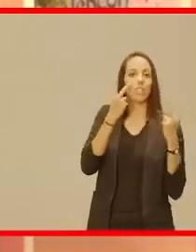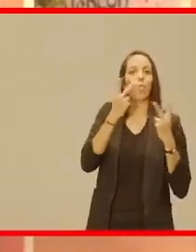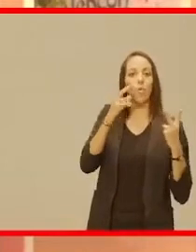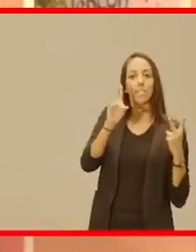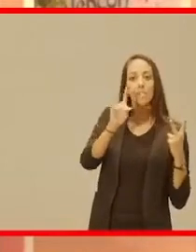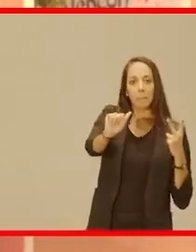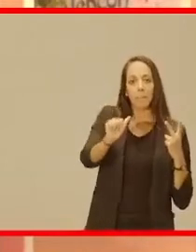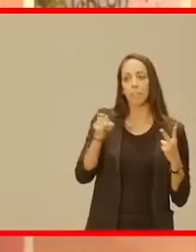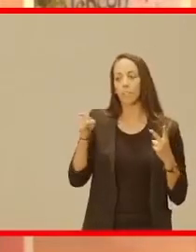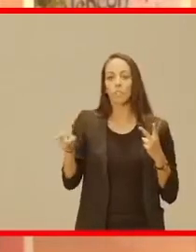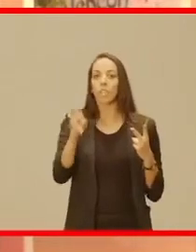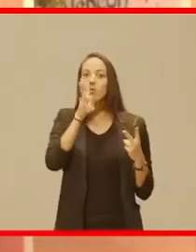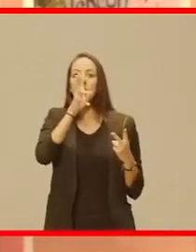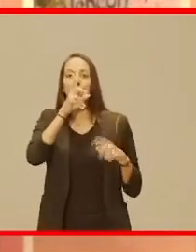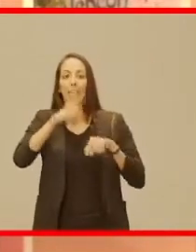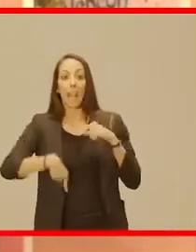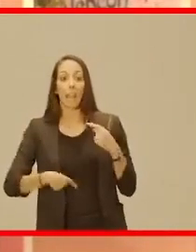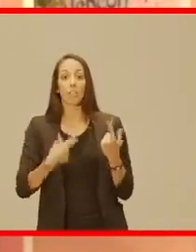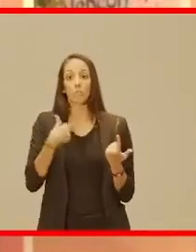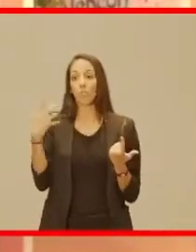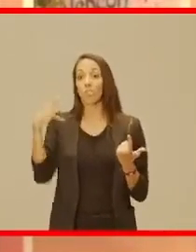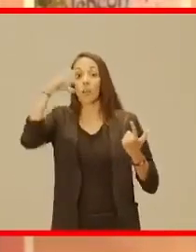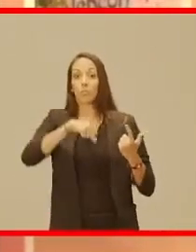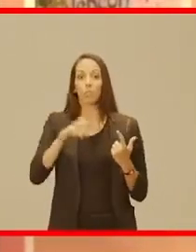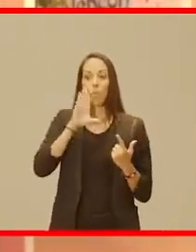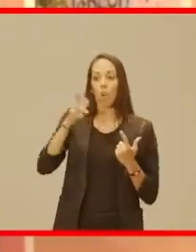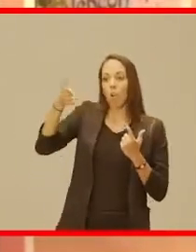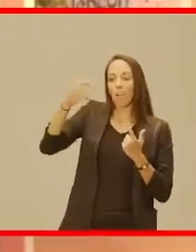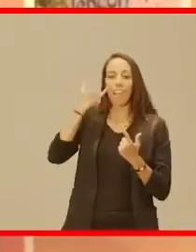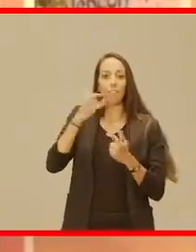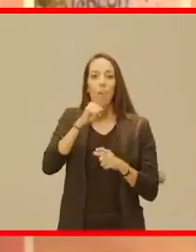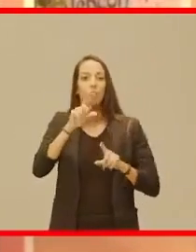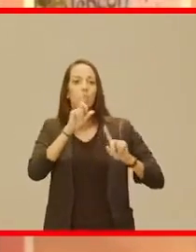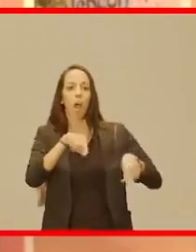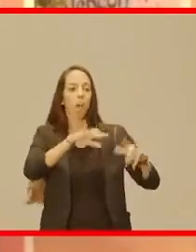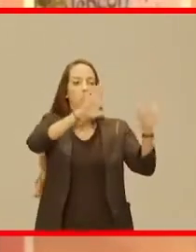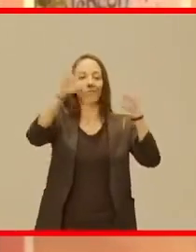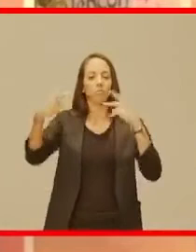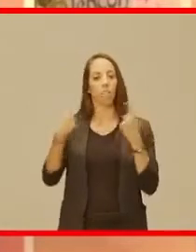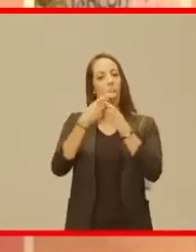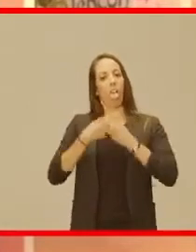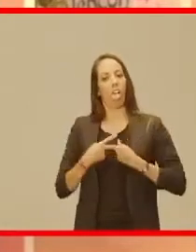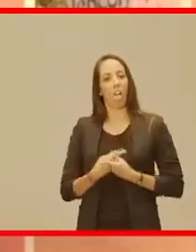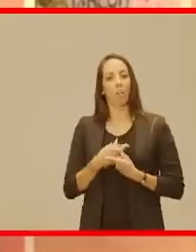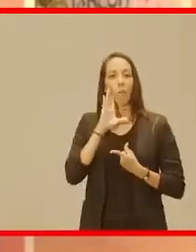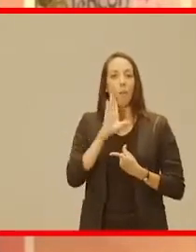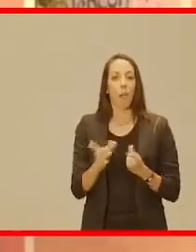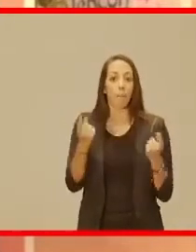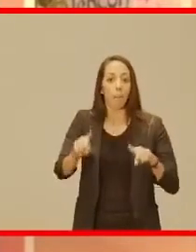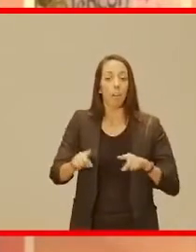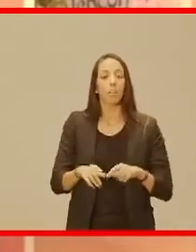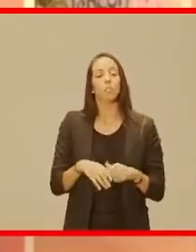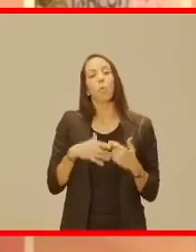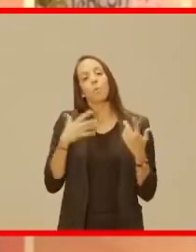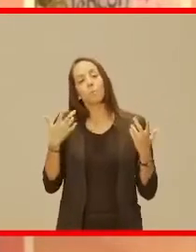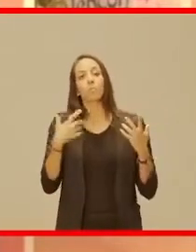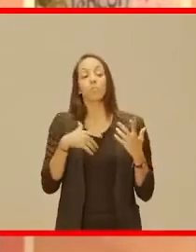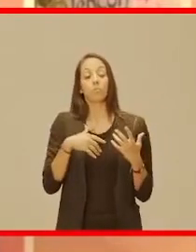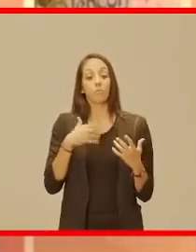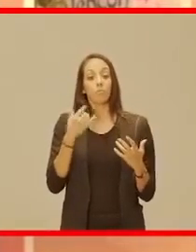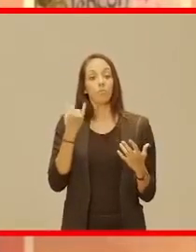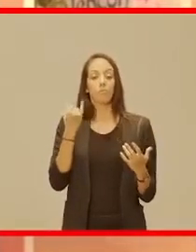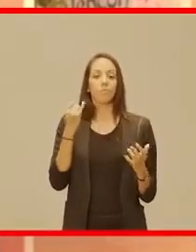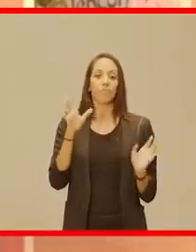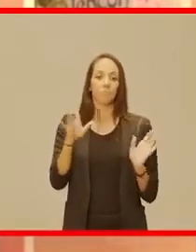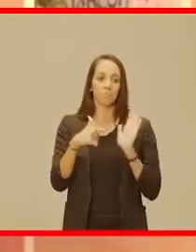speak, it's been an issue that's kind of been heavily ignored for probably years. And so even if, let's